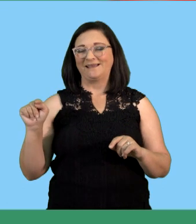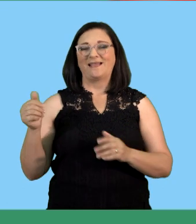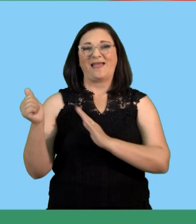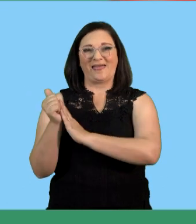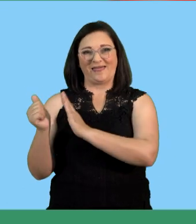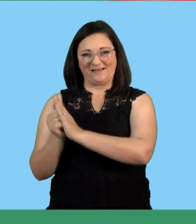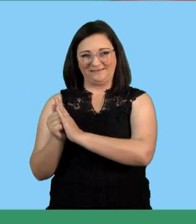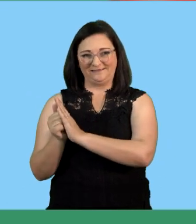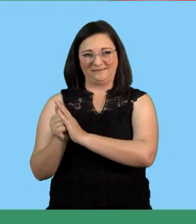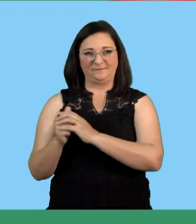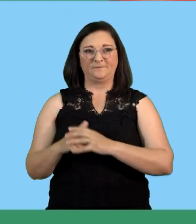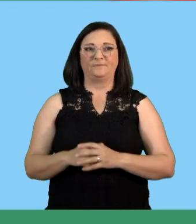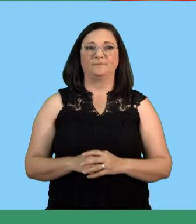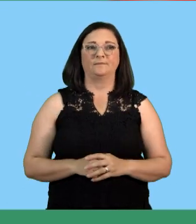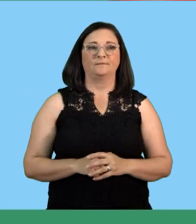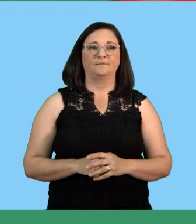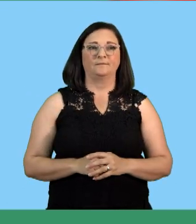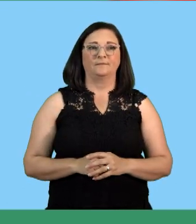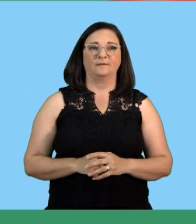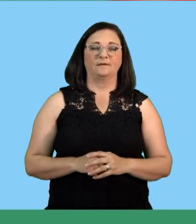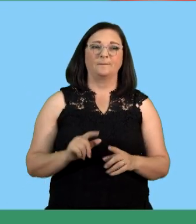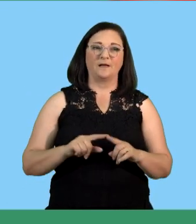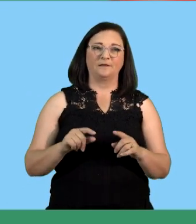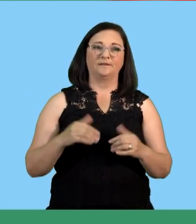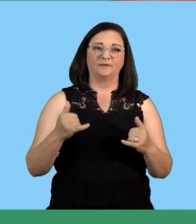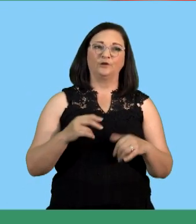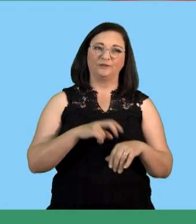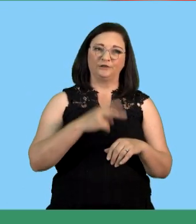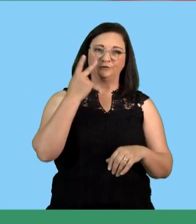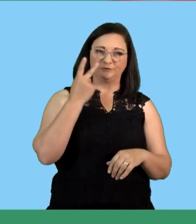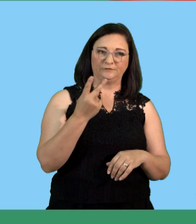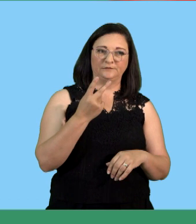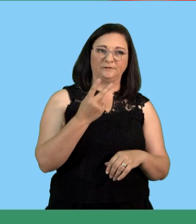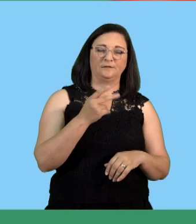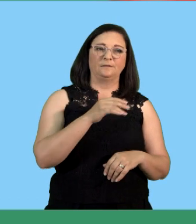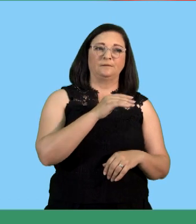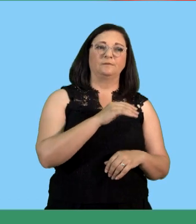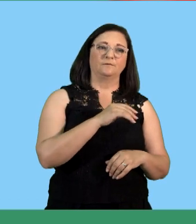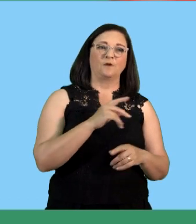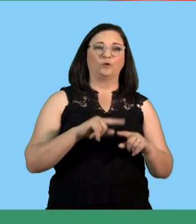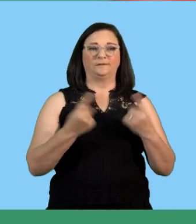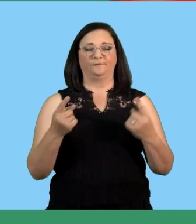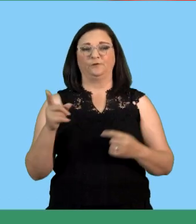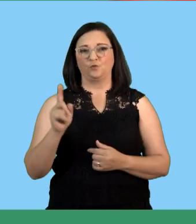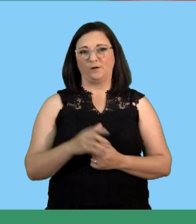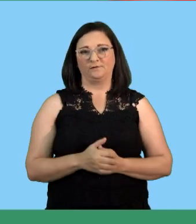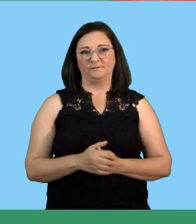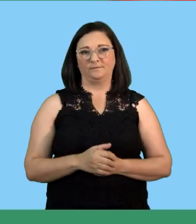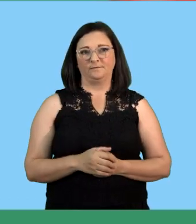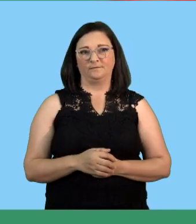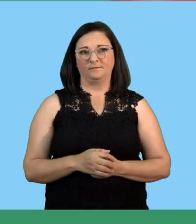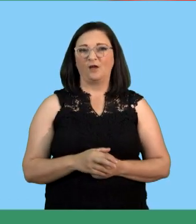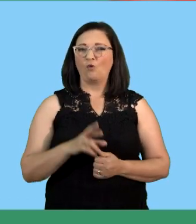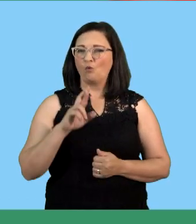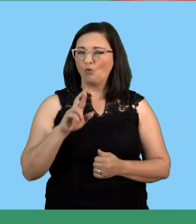Remember, we did say BBBEE versus BEE. So you must distinguish the differences between the two. So I hope